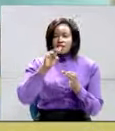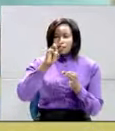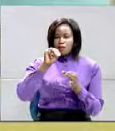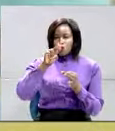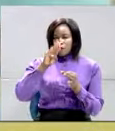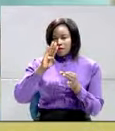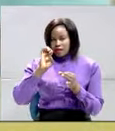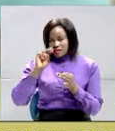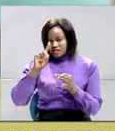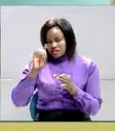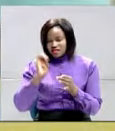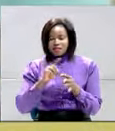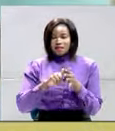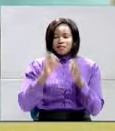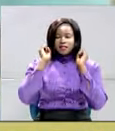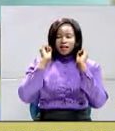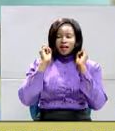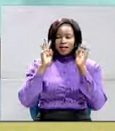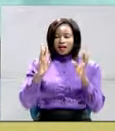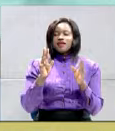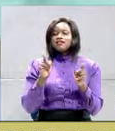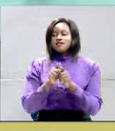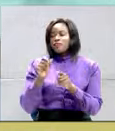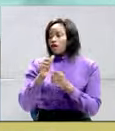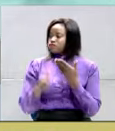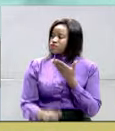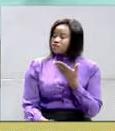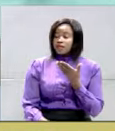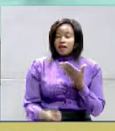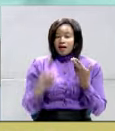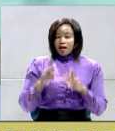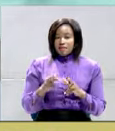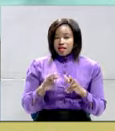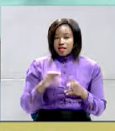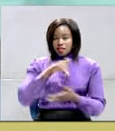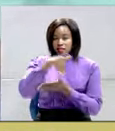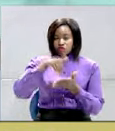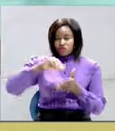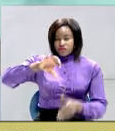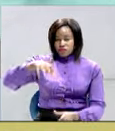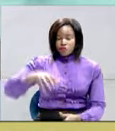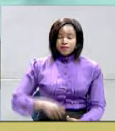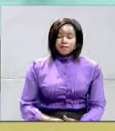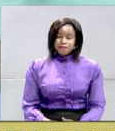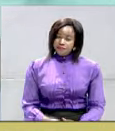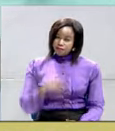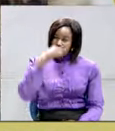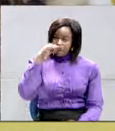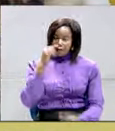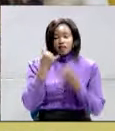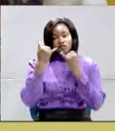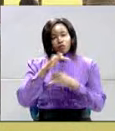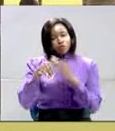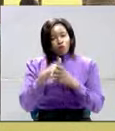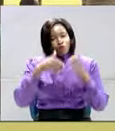Mitiana, Kasanda, and Changkwanzi at Mubende State Lodge in Central Region. Mr. Museveni assured the farmers